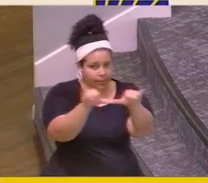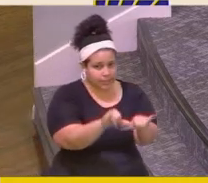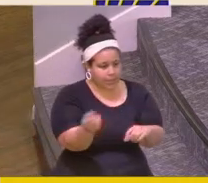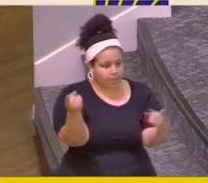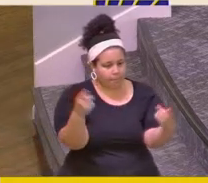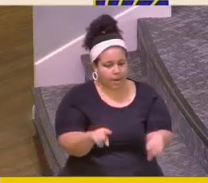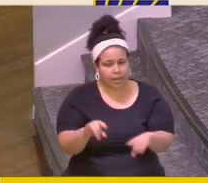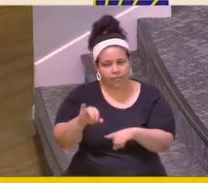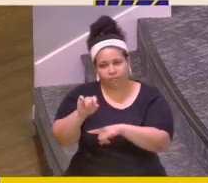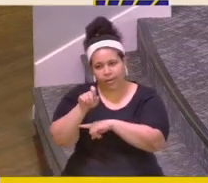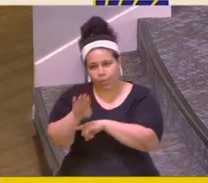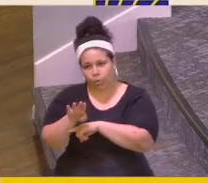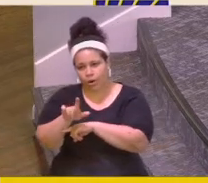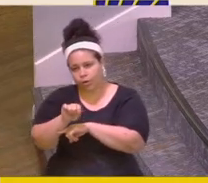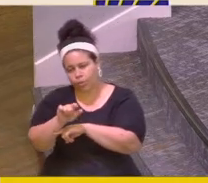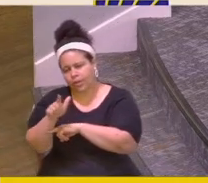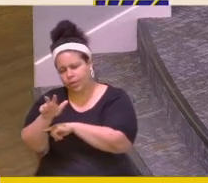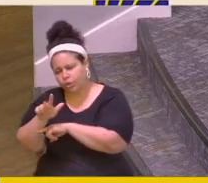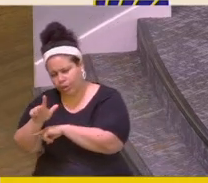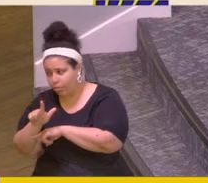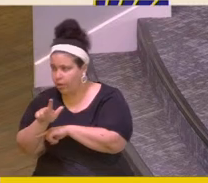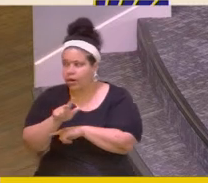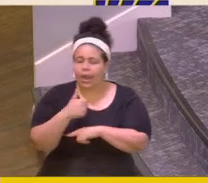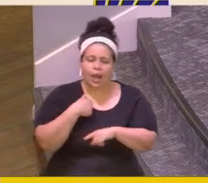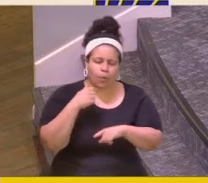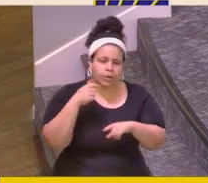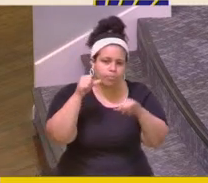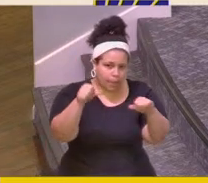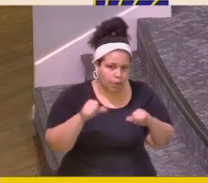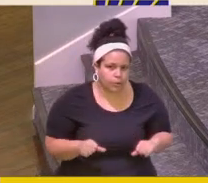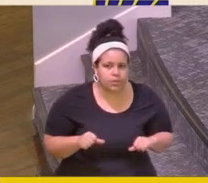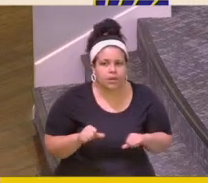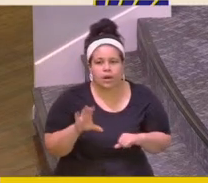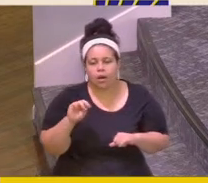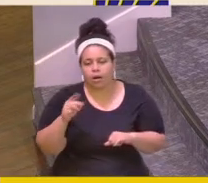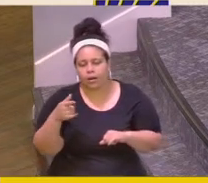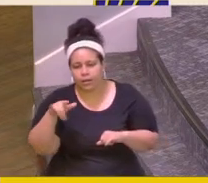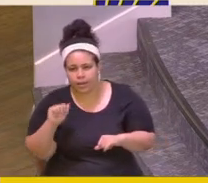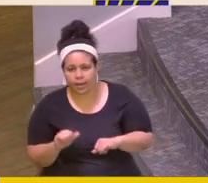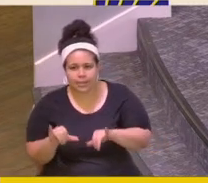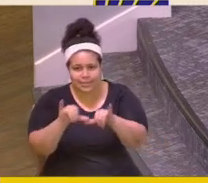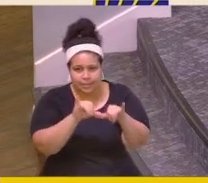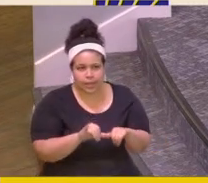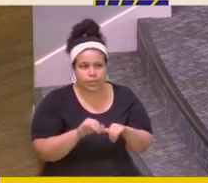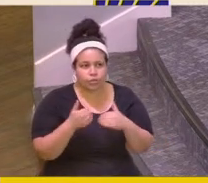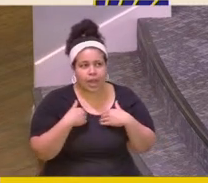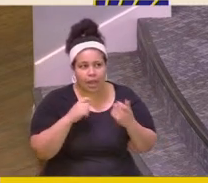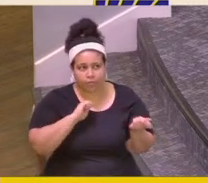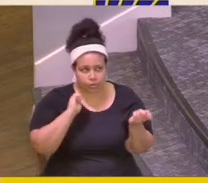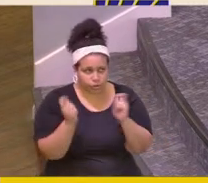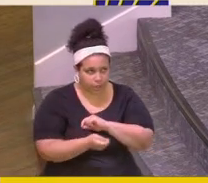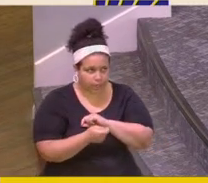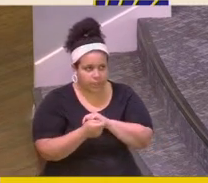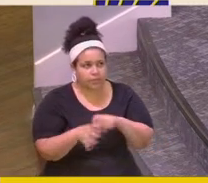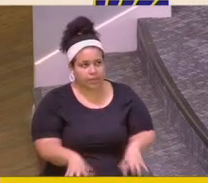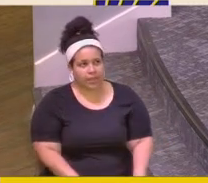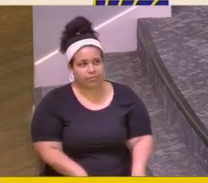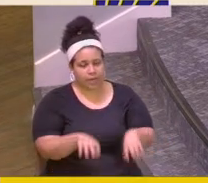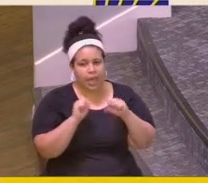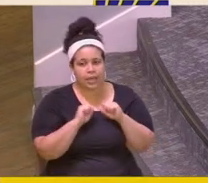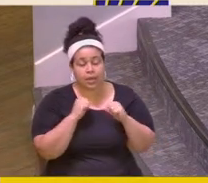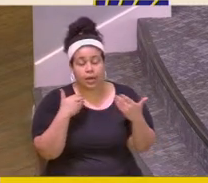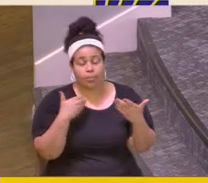of 2023. And I will note that Cognia's standards have changed. They have adopted new standards, and there